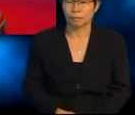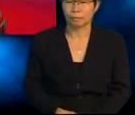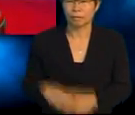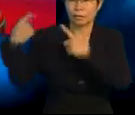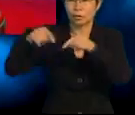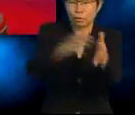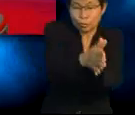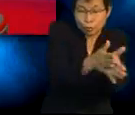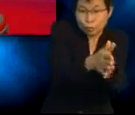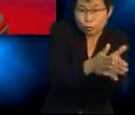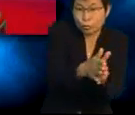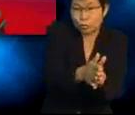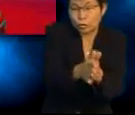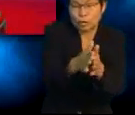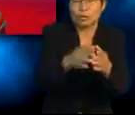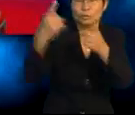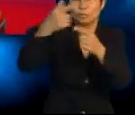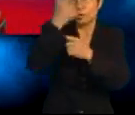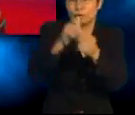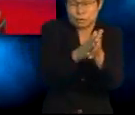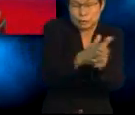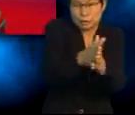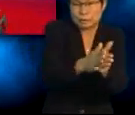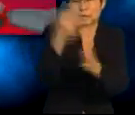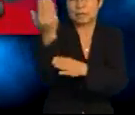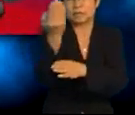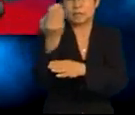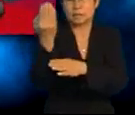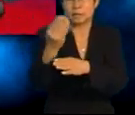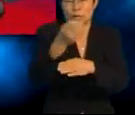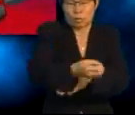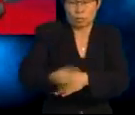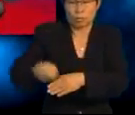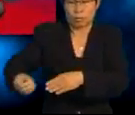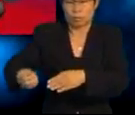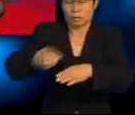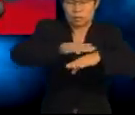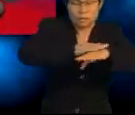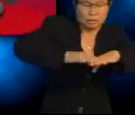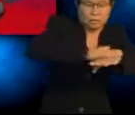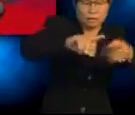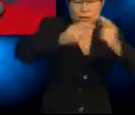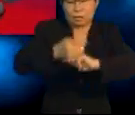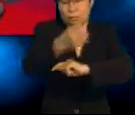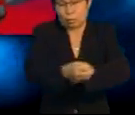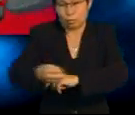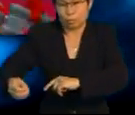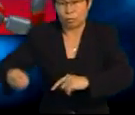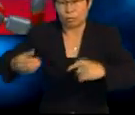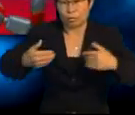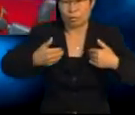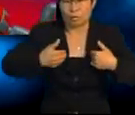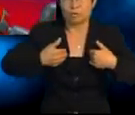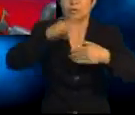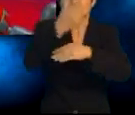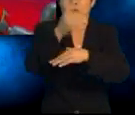During friction, due to rubbing, the nature of the object's surfaces are changed. The objects are said to